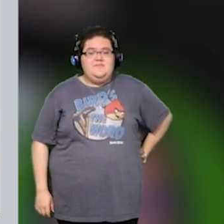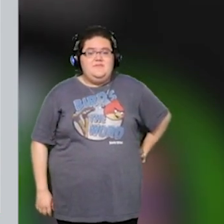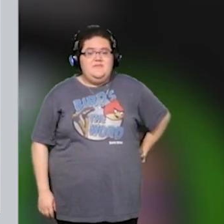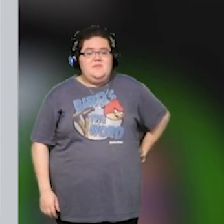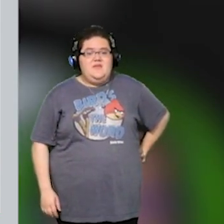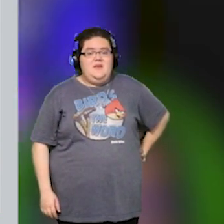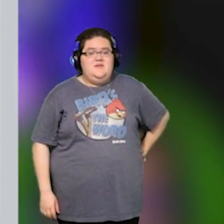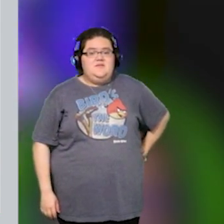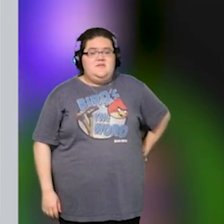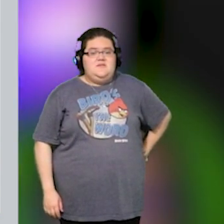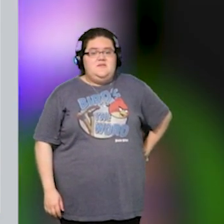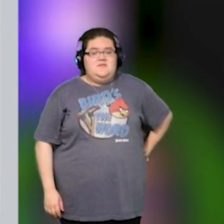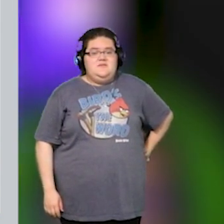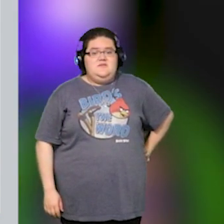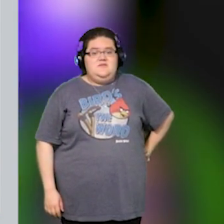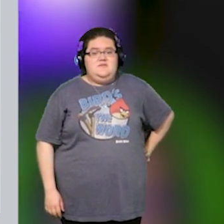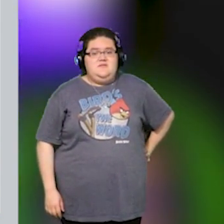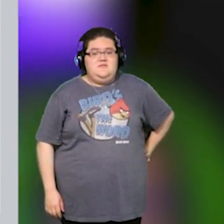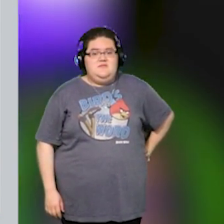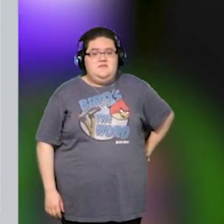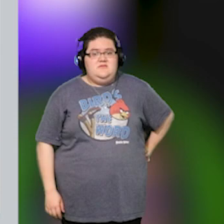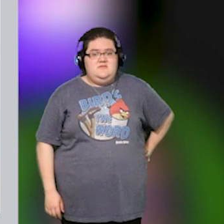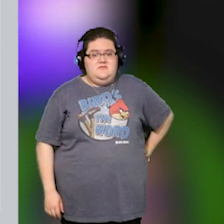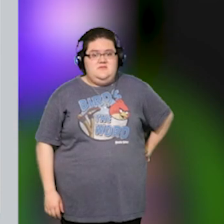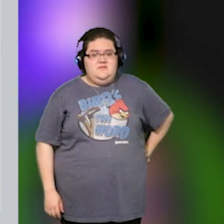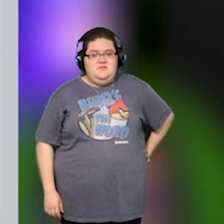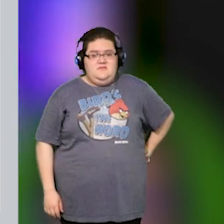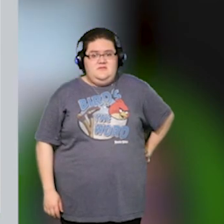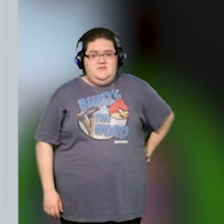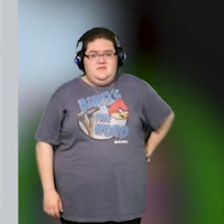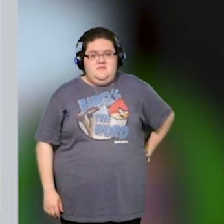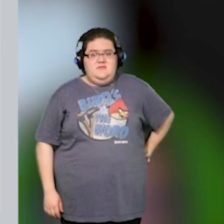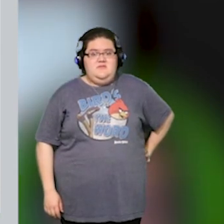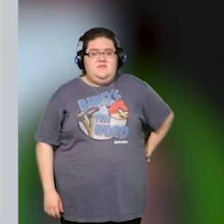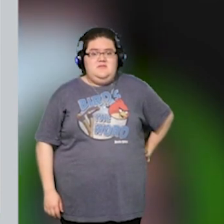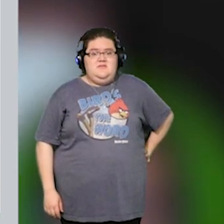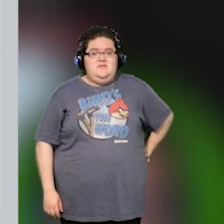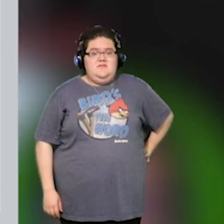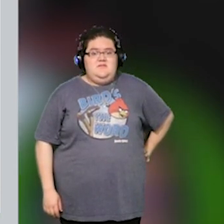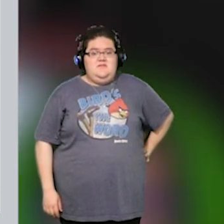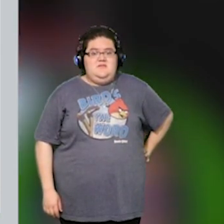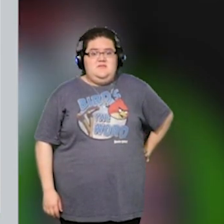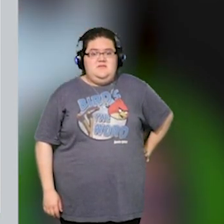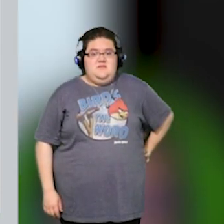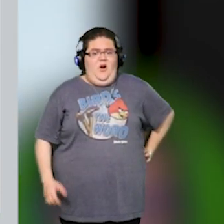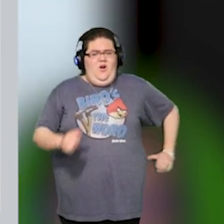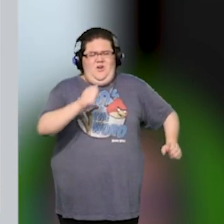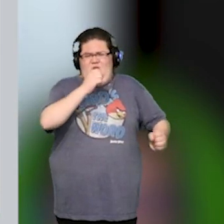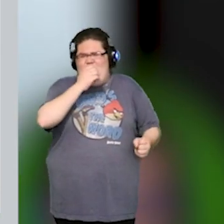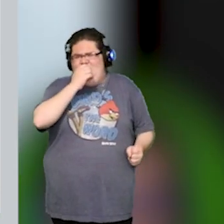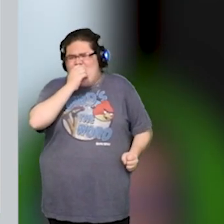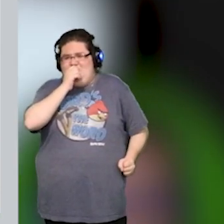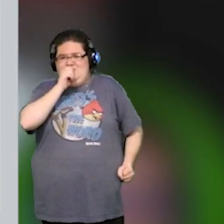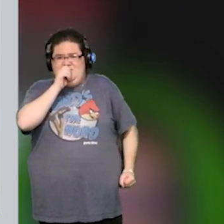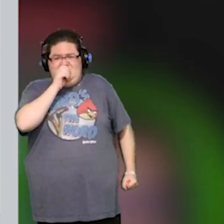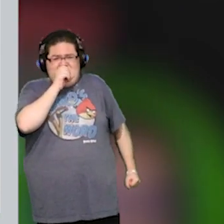By Gargano, ducks under the clothesline. Oh, but another back elbow. He really did feel that one.